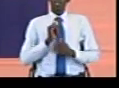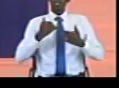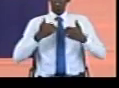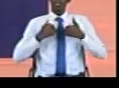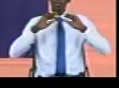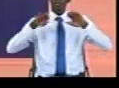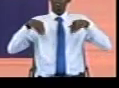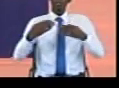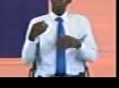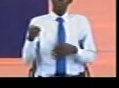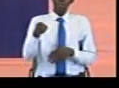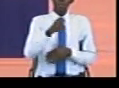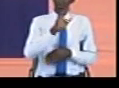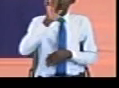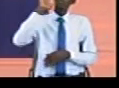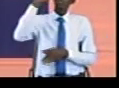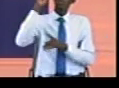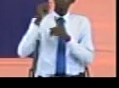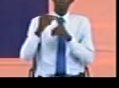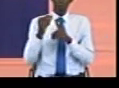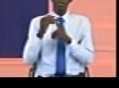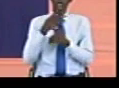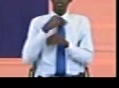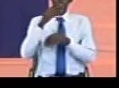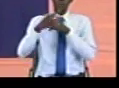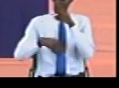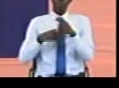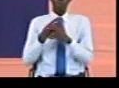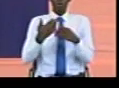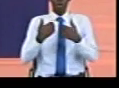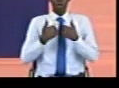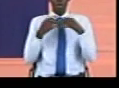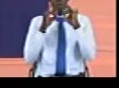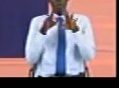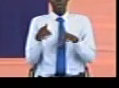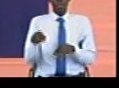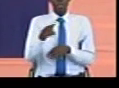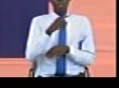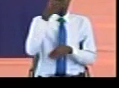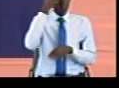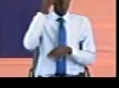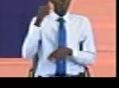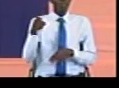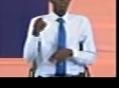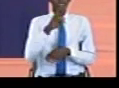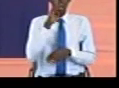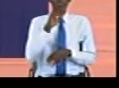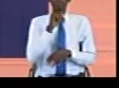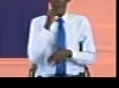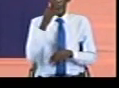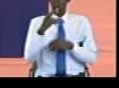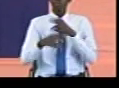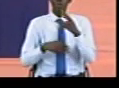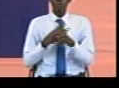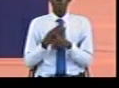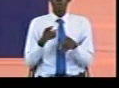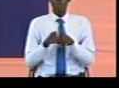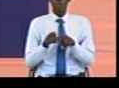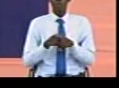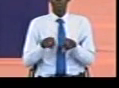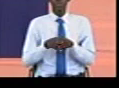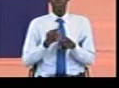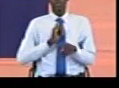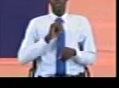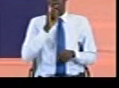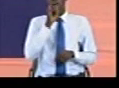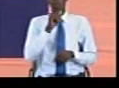the world has hated them, because they are not of the world, even as I am not of the